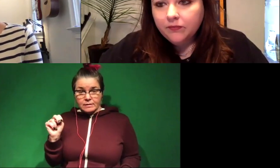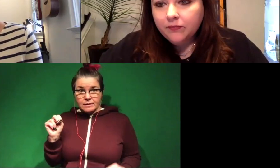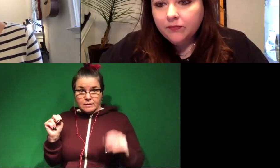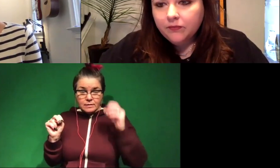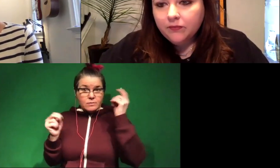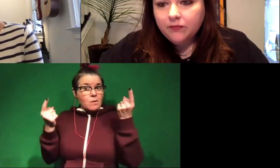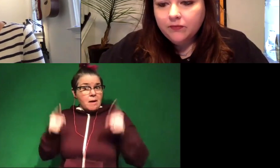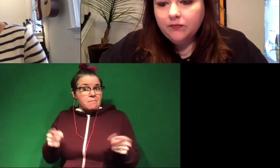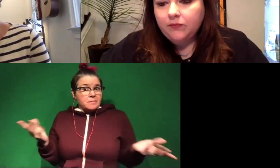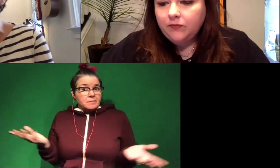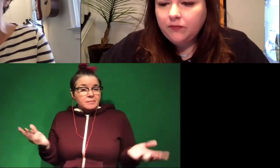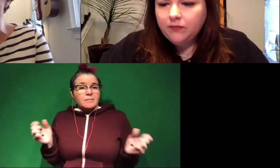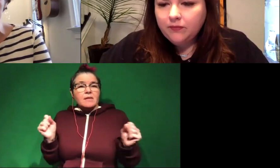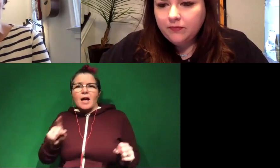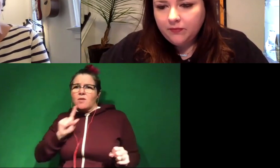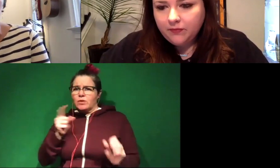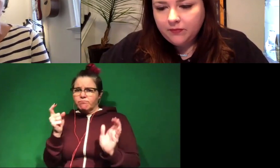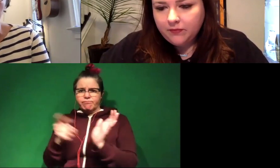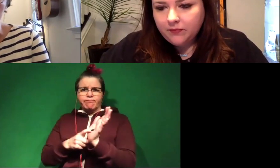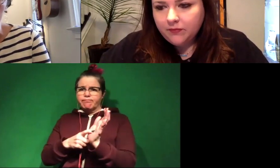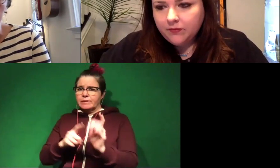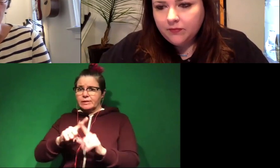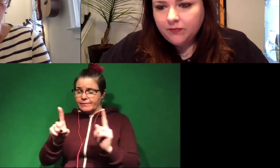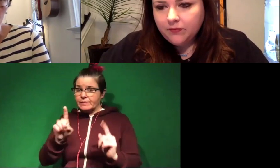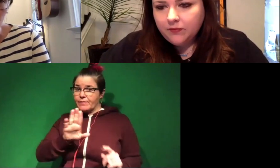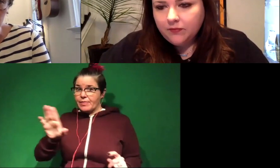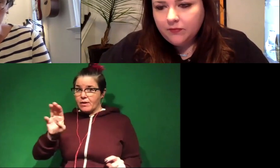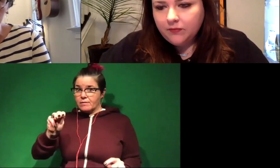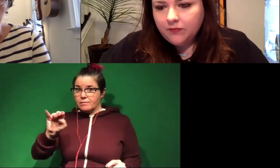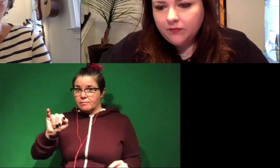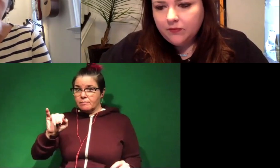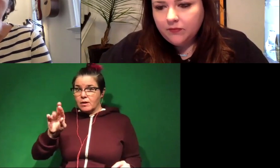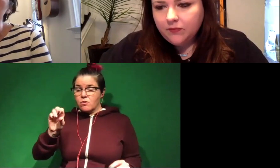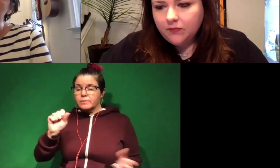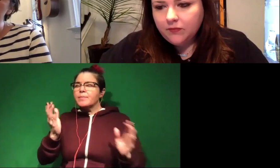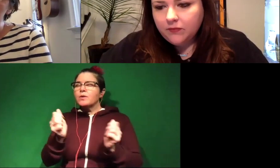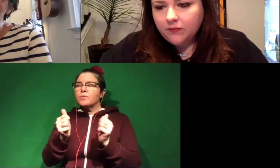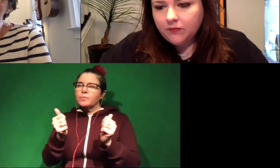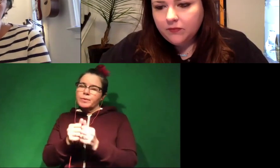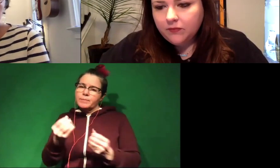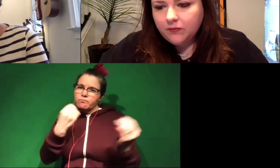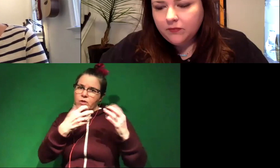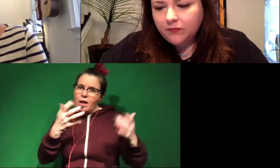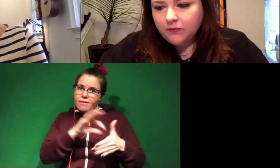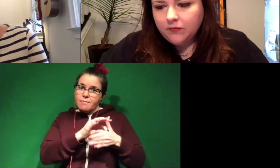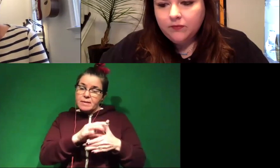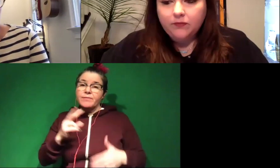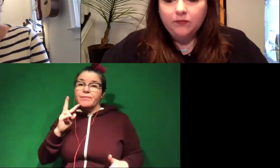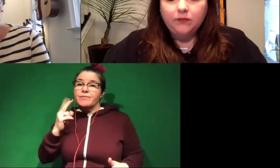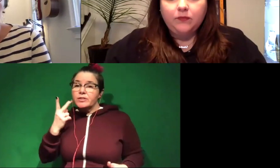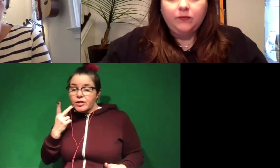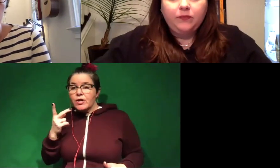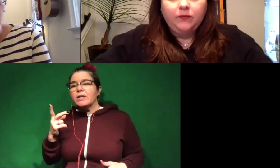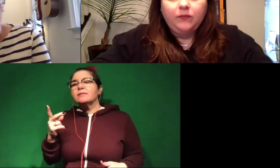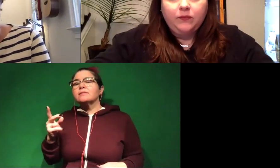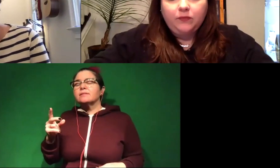what will happen, you can really tell the difference between their microbes and someone who eats a lot of meat. Vegetarians and omnivores are